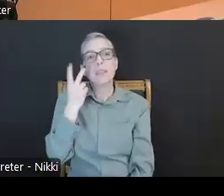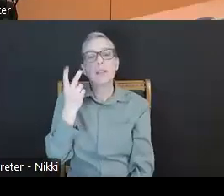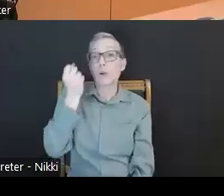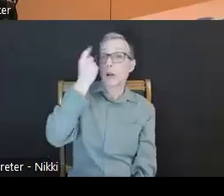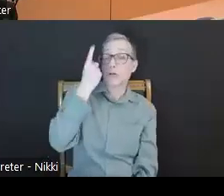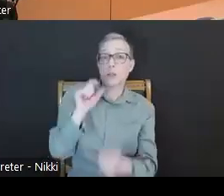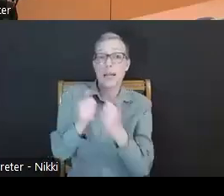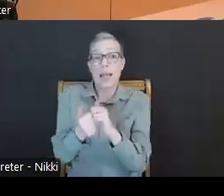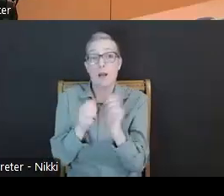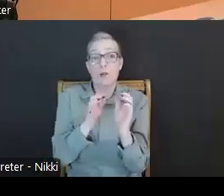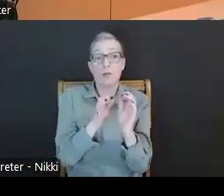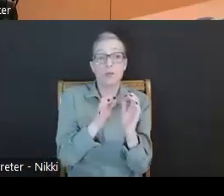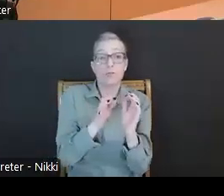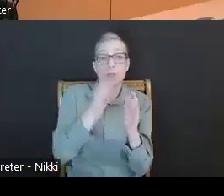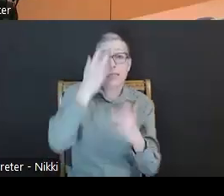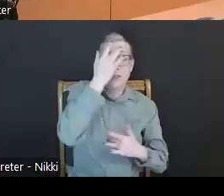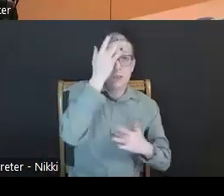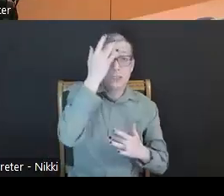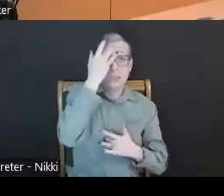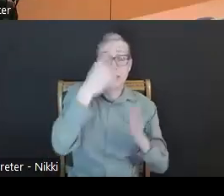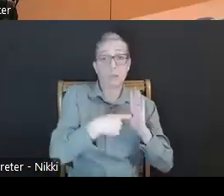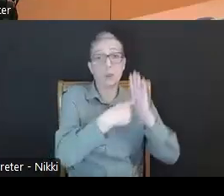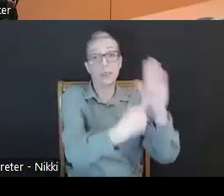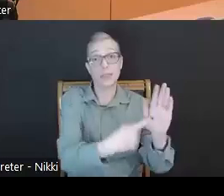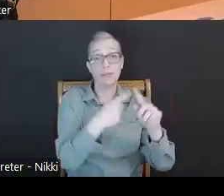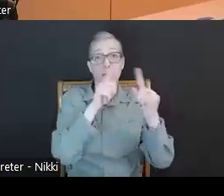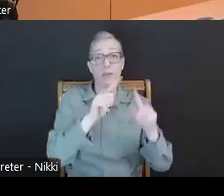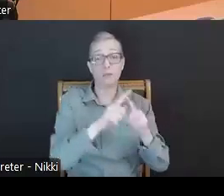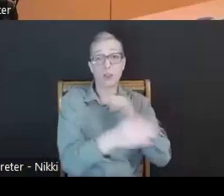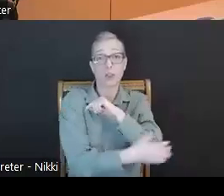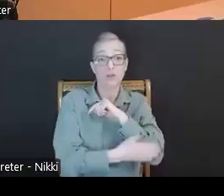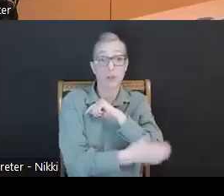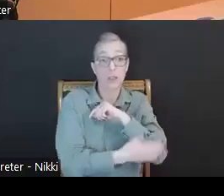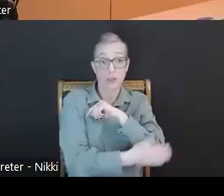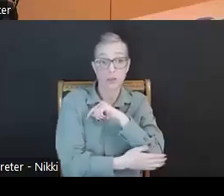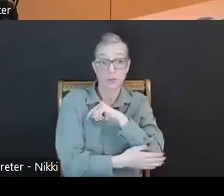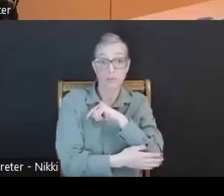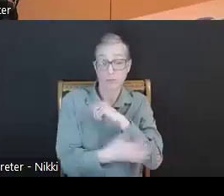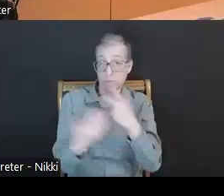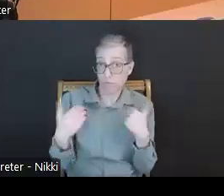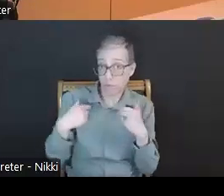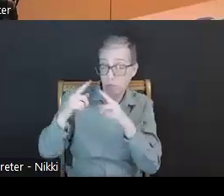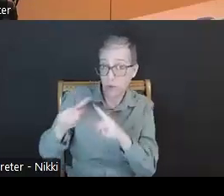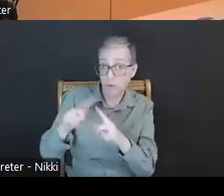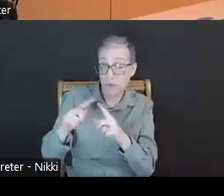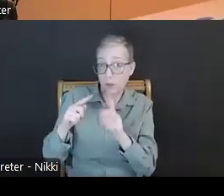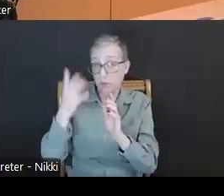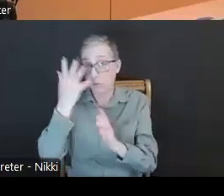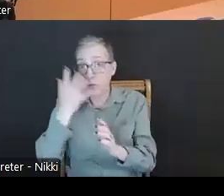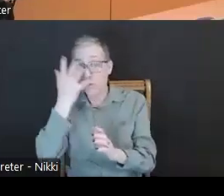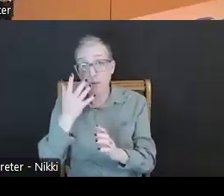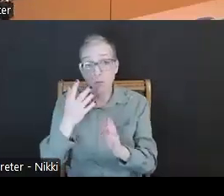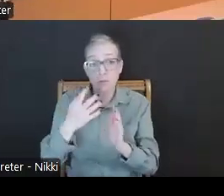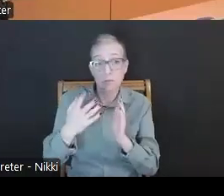presentation? And that's very important to us. We don't always have access to that information. It's almost